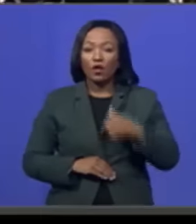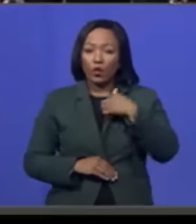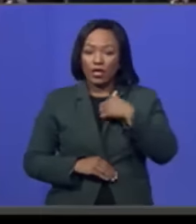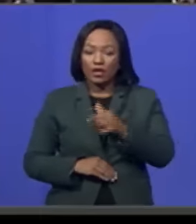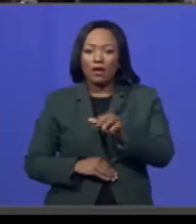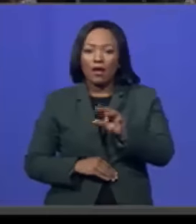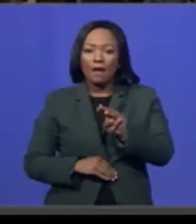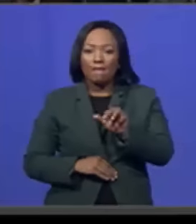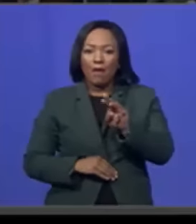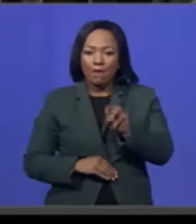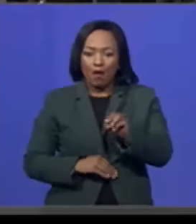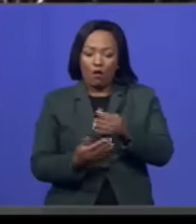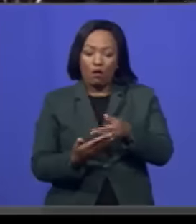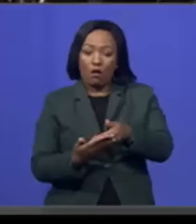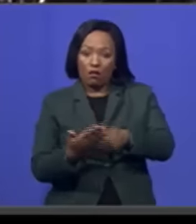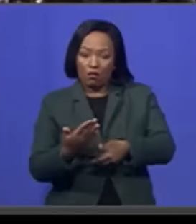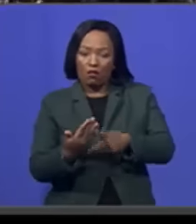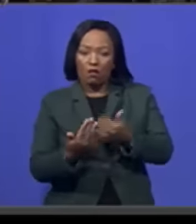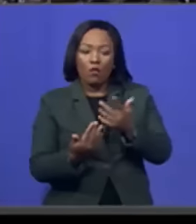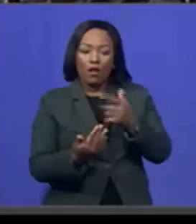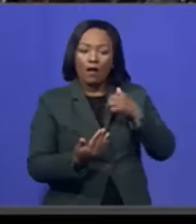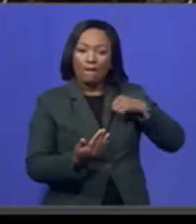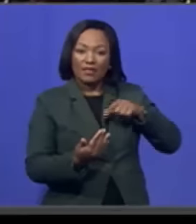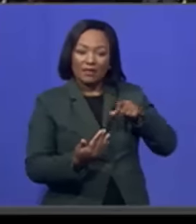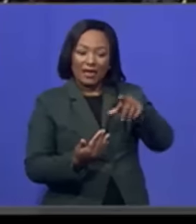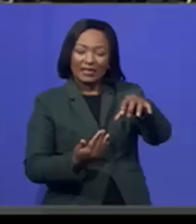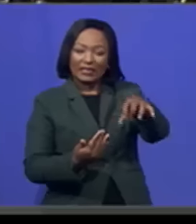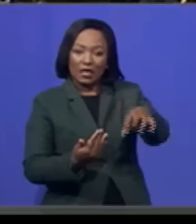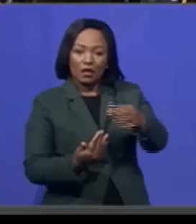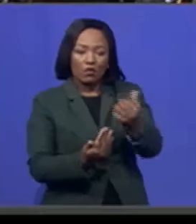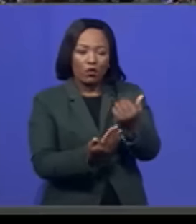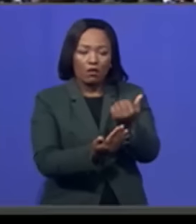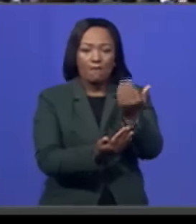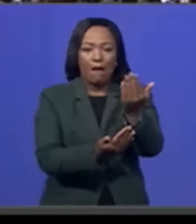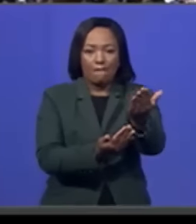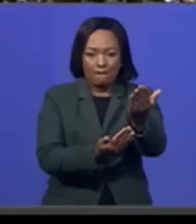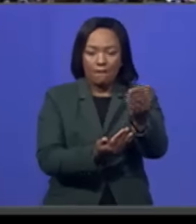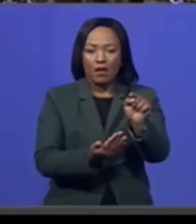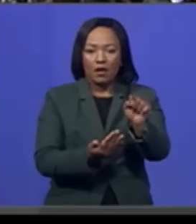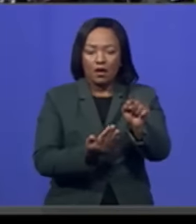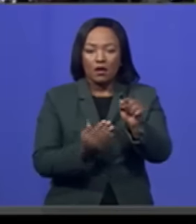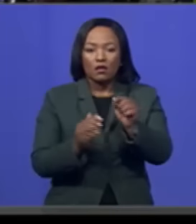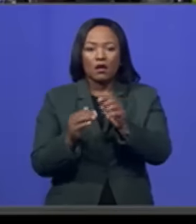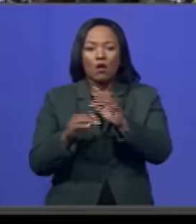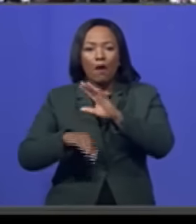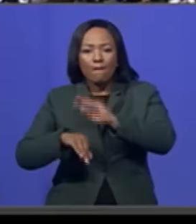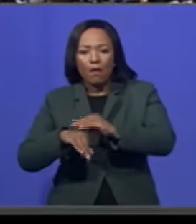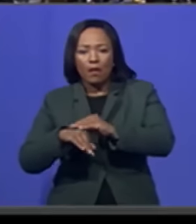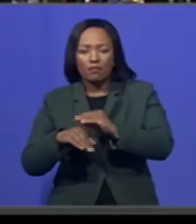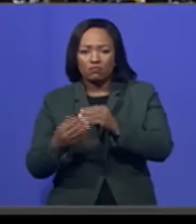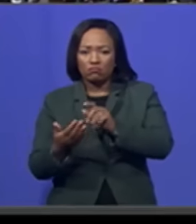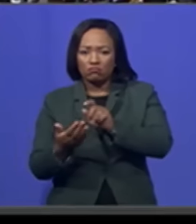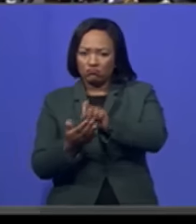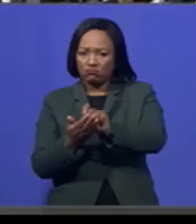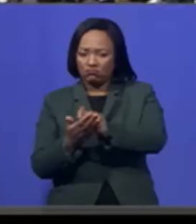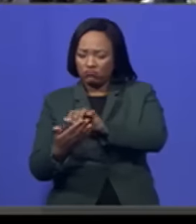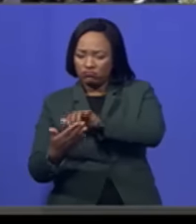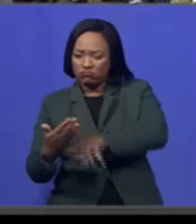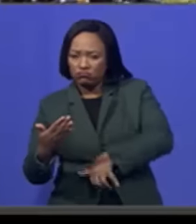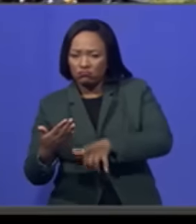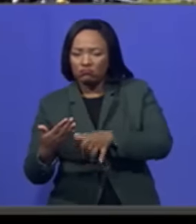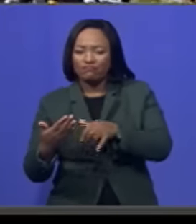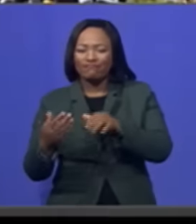to a municipality with different problems that we are having, including